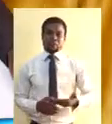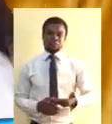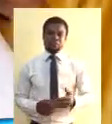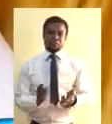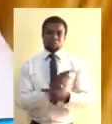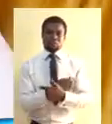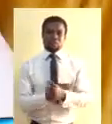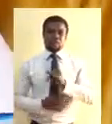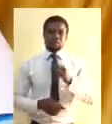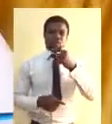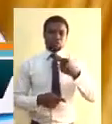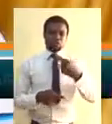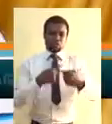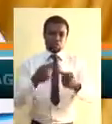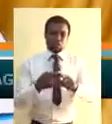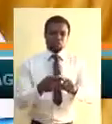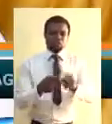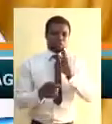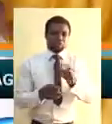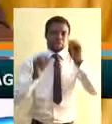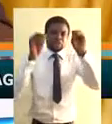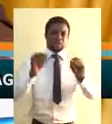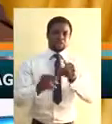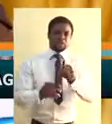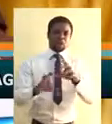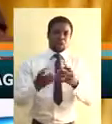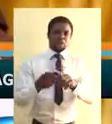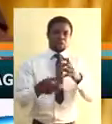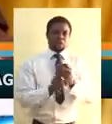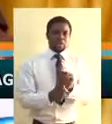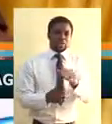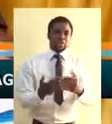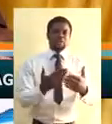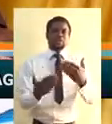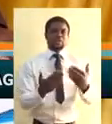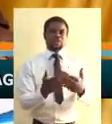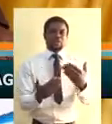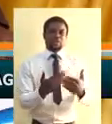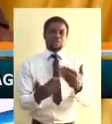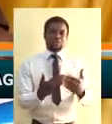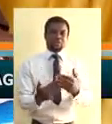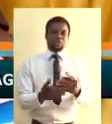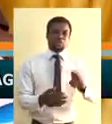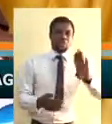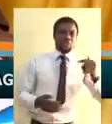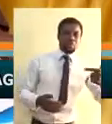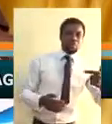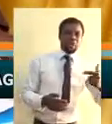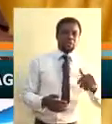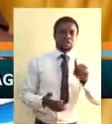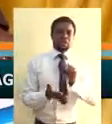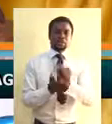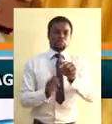Welcome. Today I'm going to be teaching you how to make a simple bag that you can use at